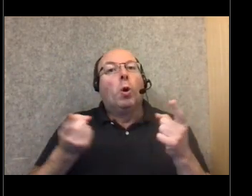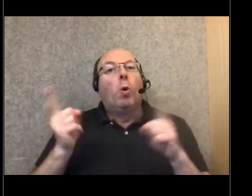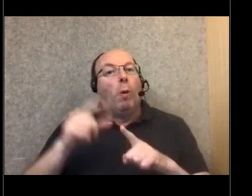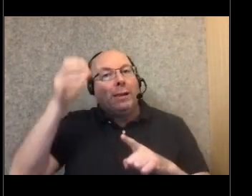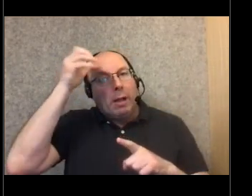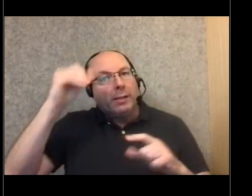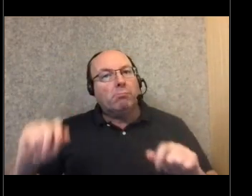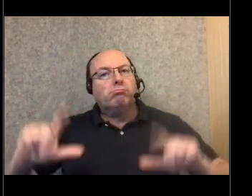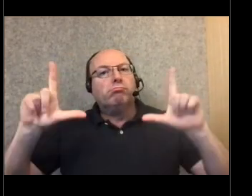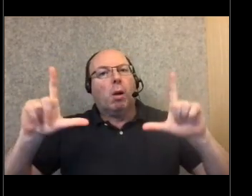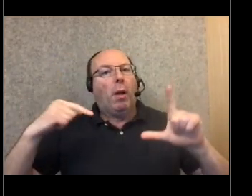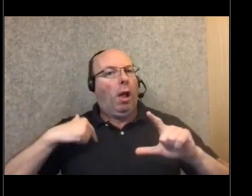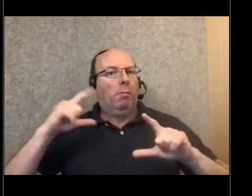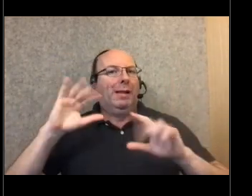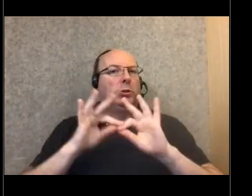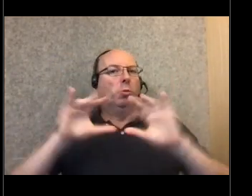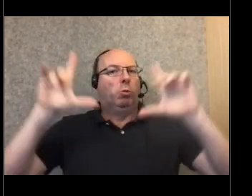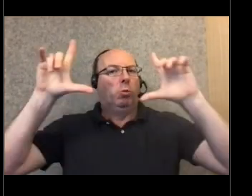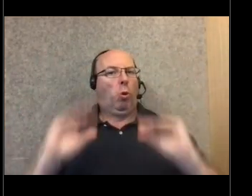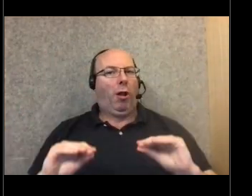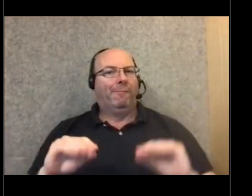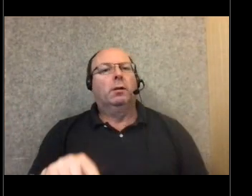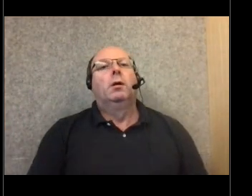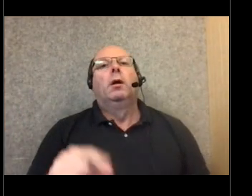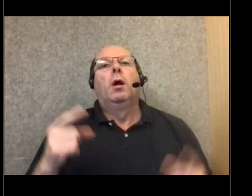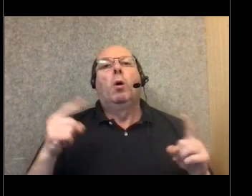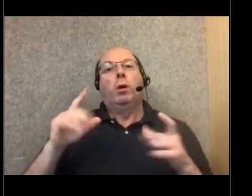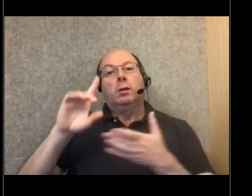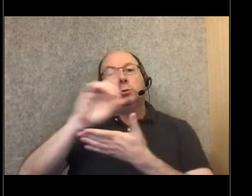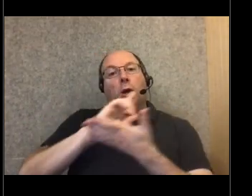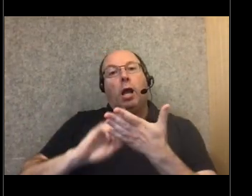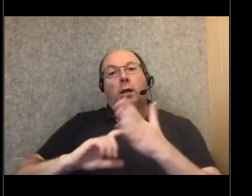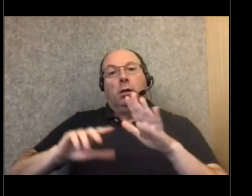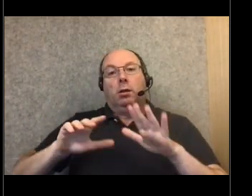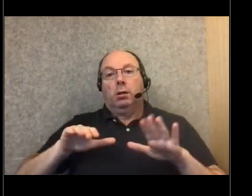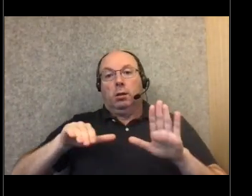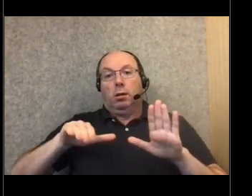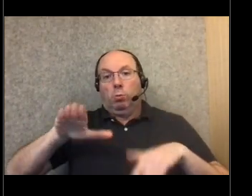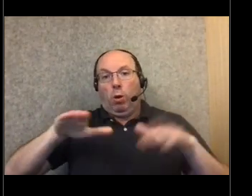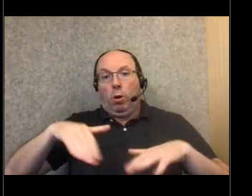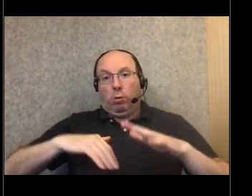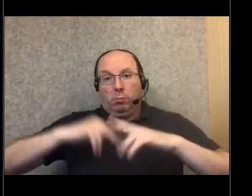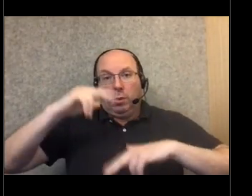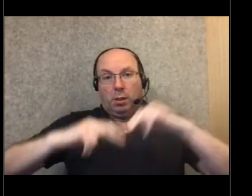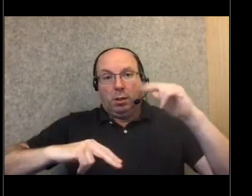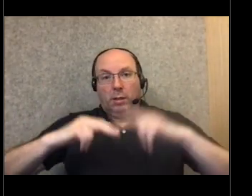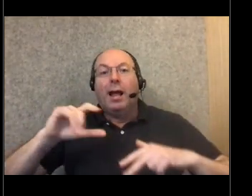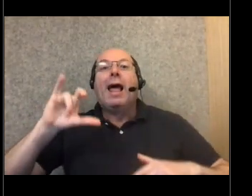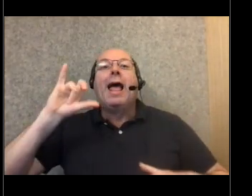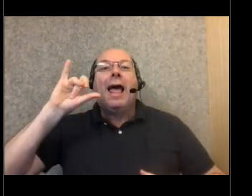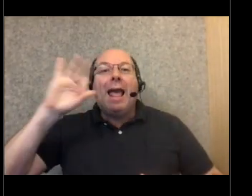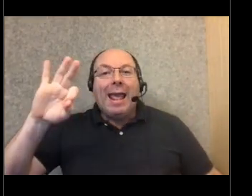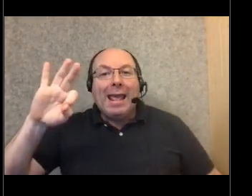reads, when designing and constructing walkways, a slope steeper than